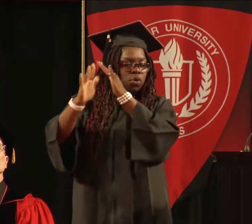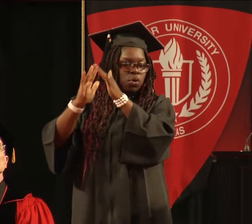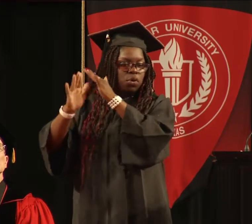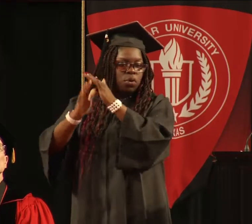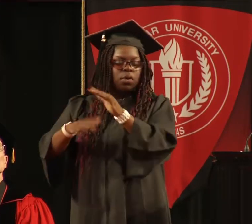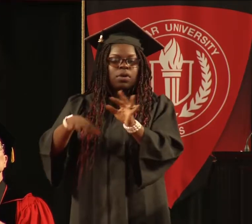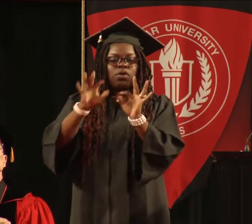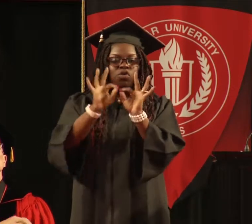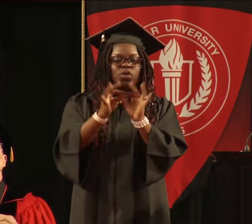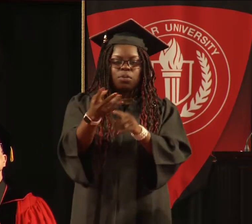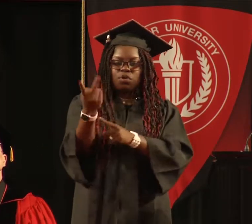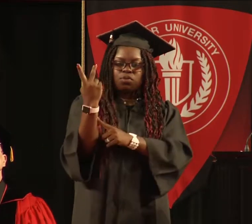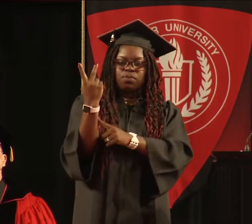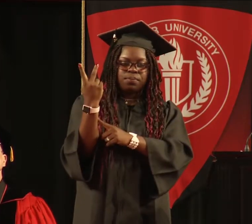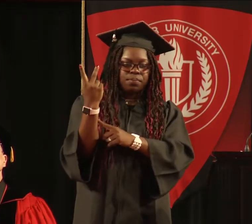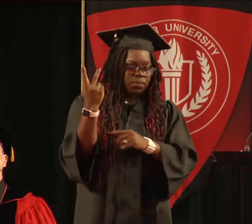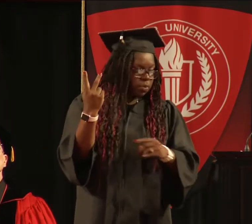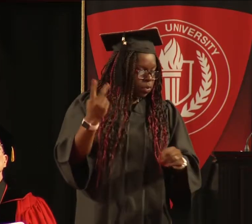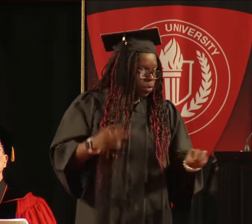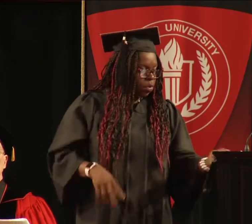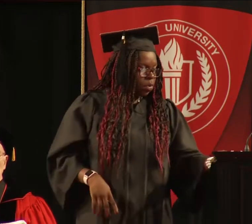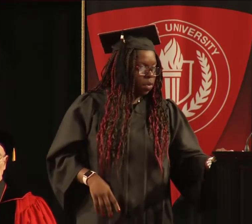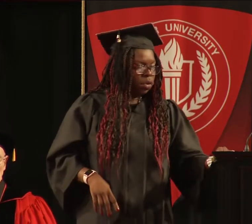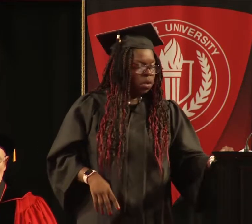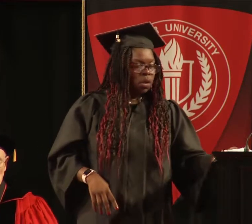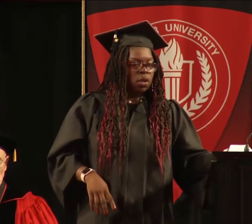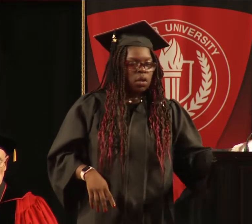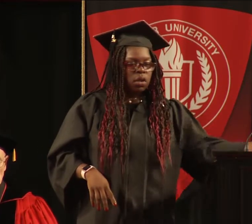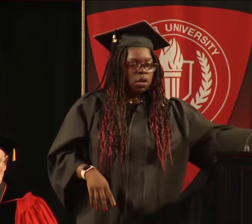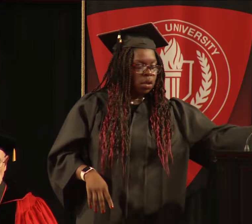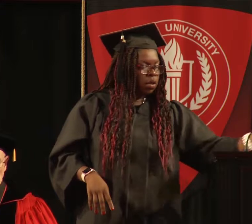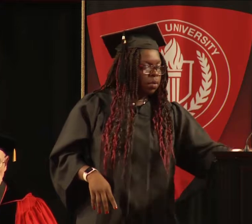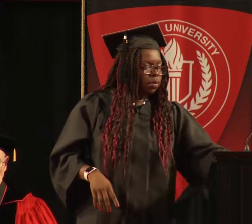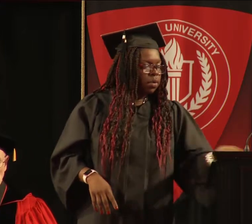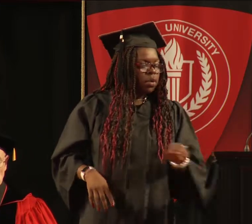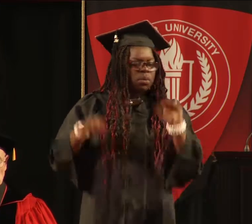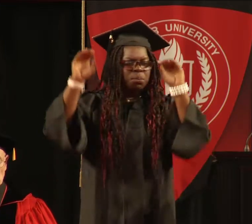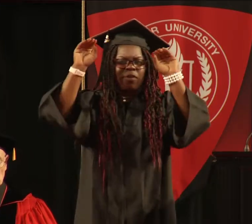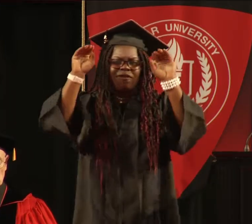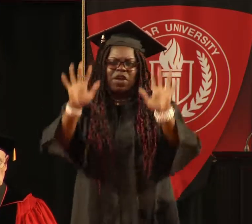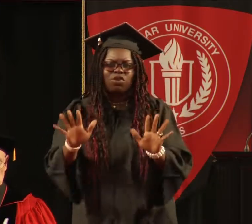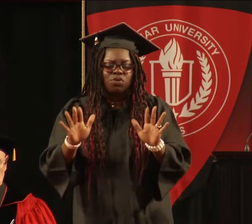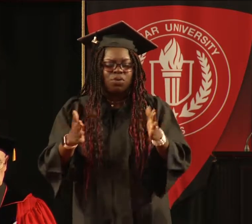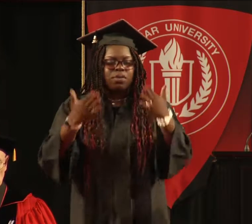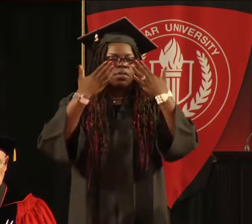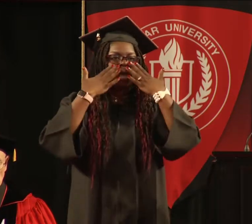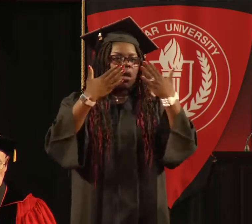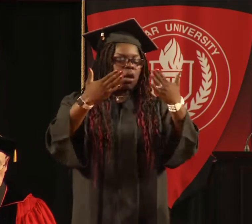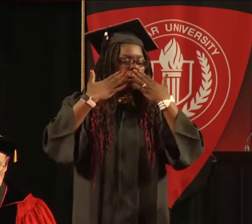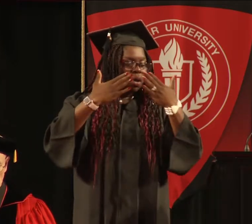diversity for interpreting in diverse communities, and interpreting too.